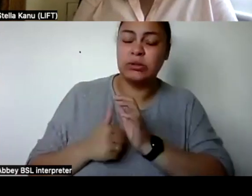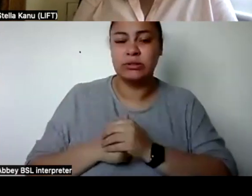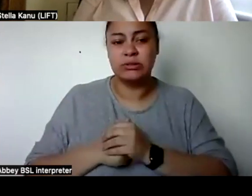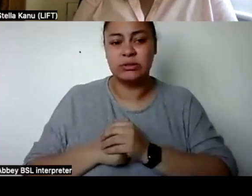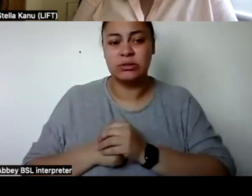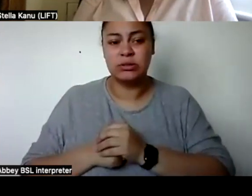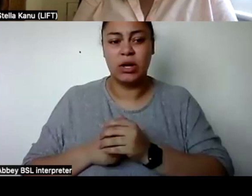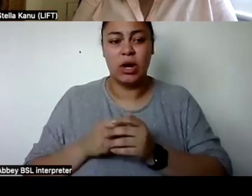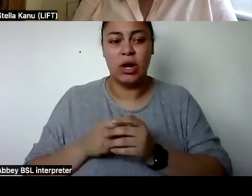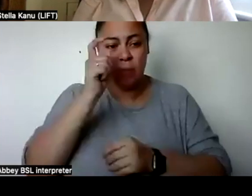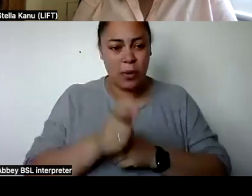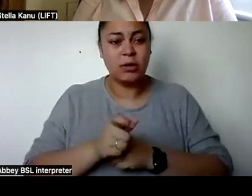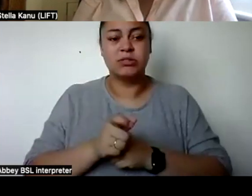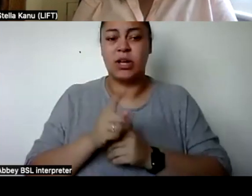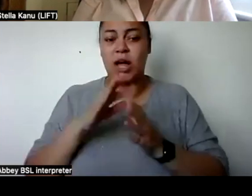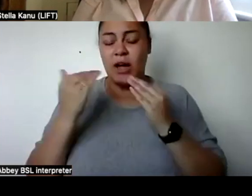whole community.